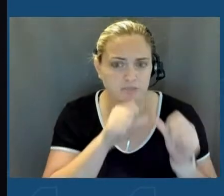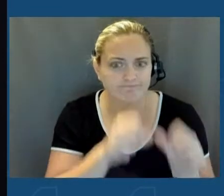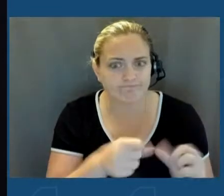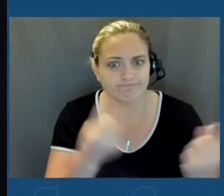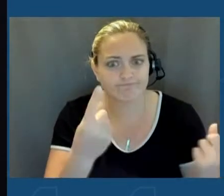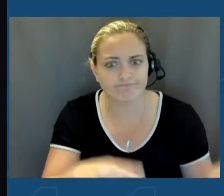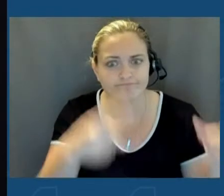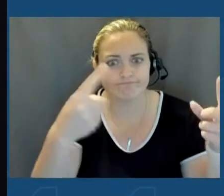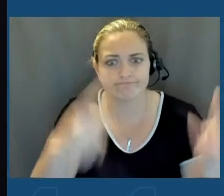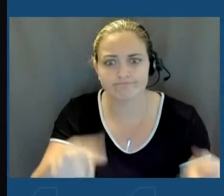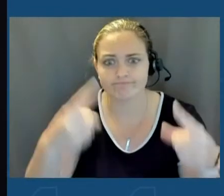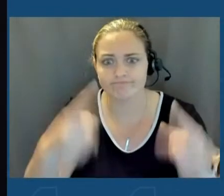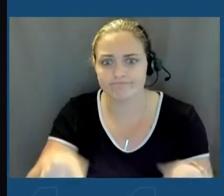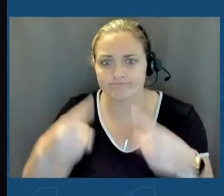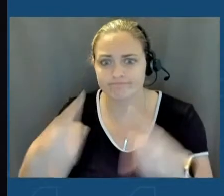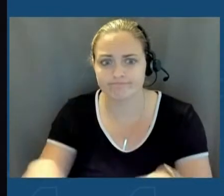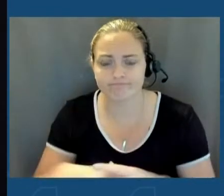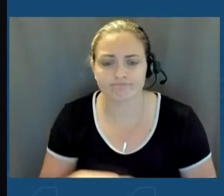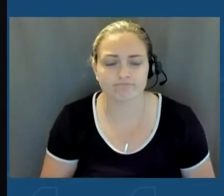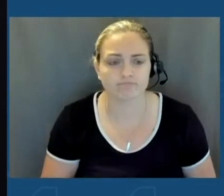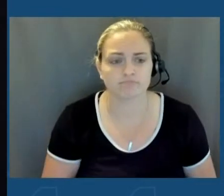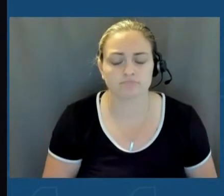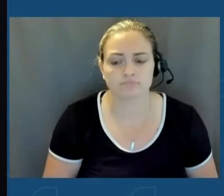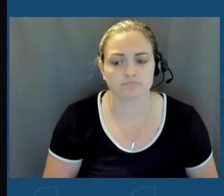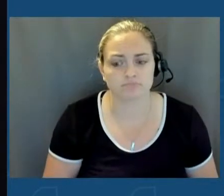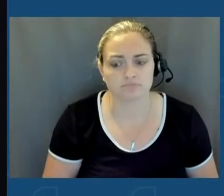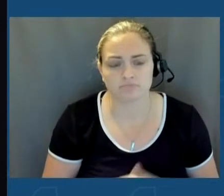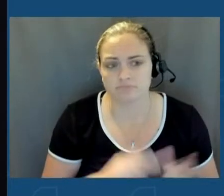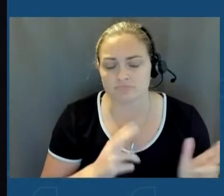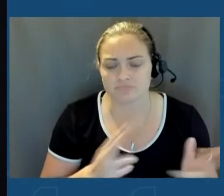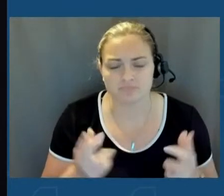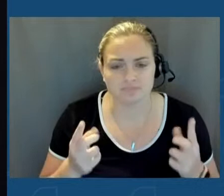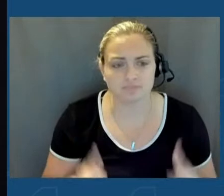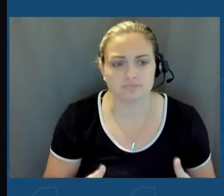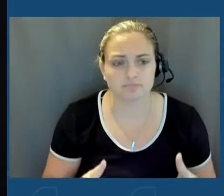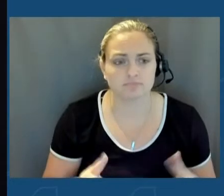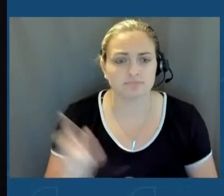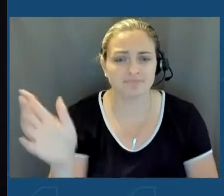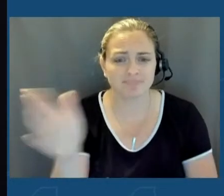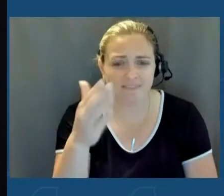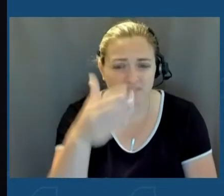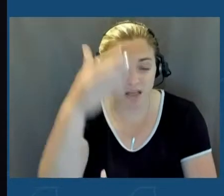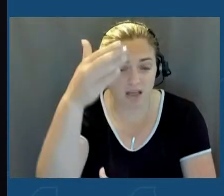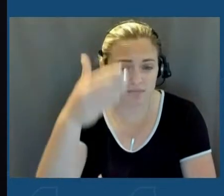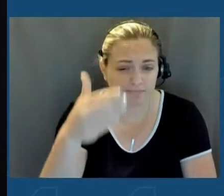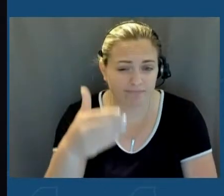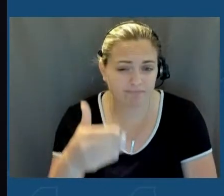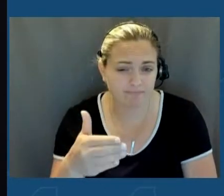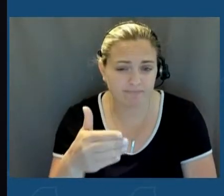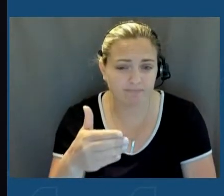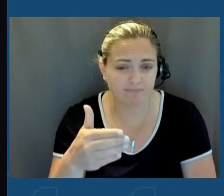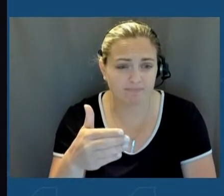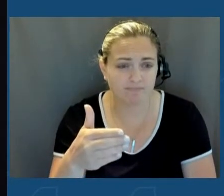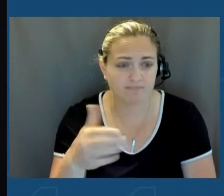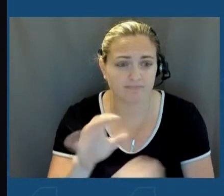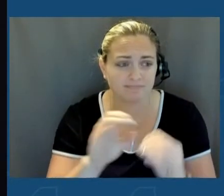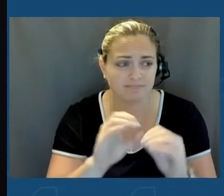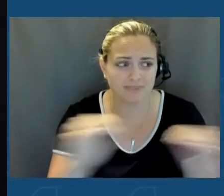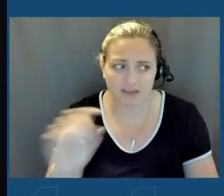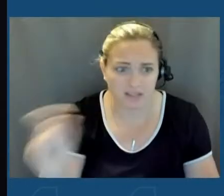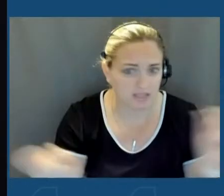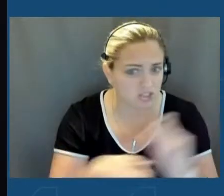happening. Shots ring out, flags come down, and nothing